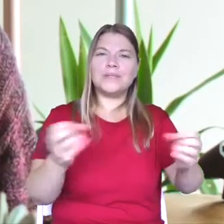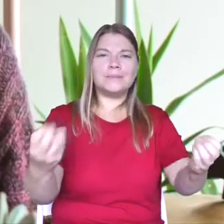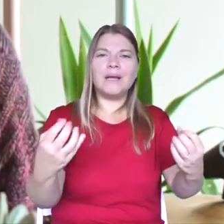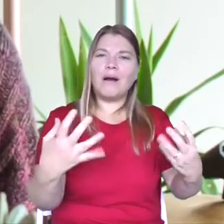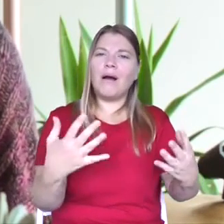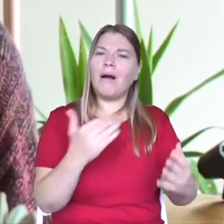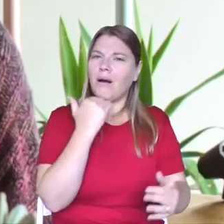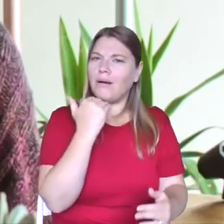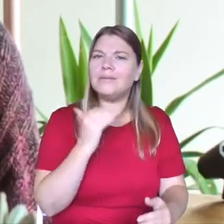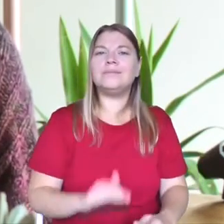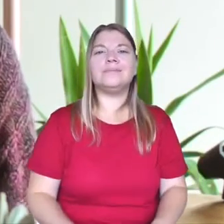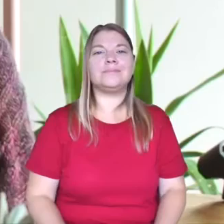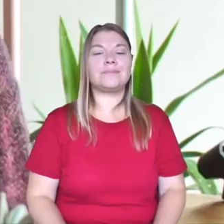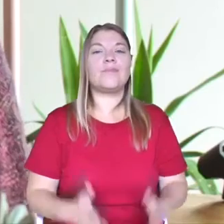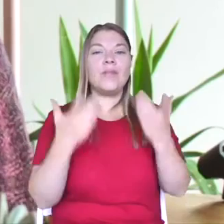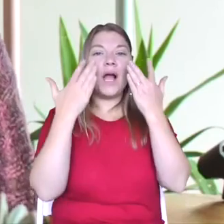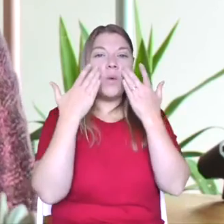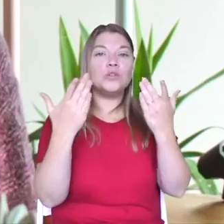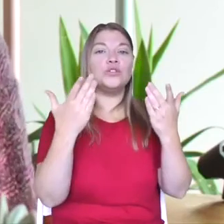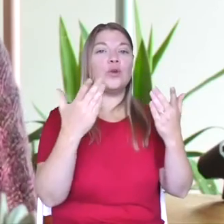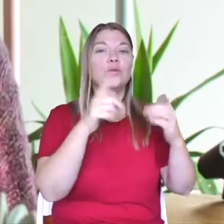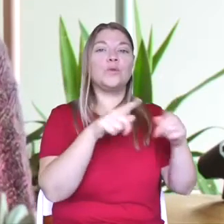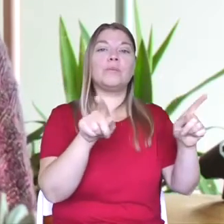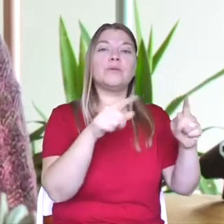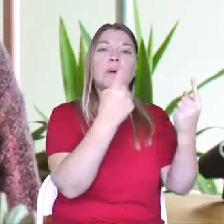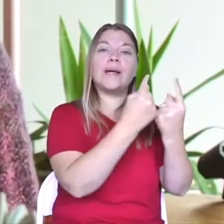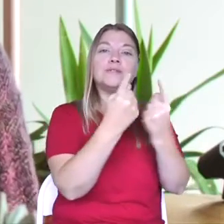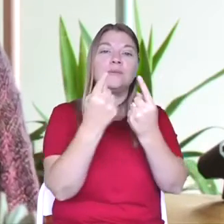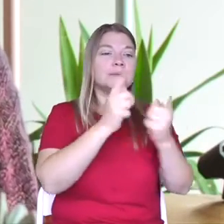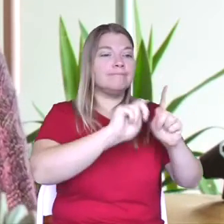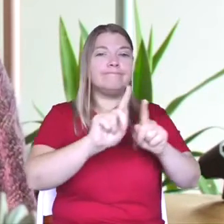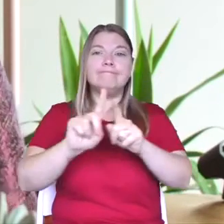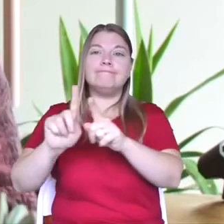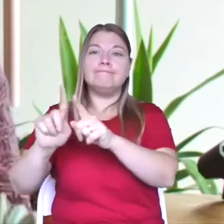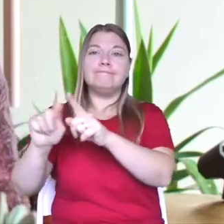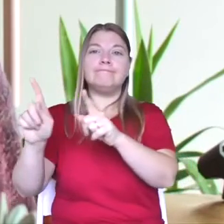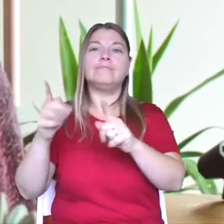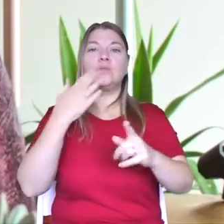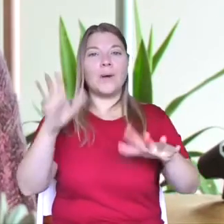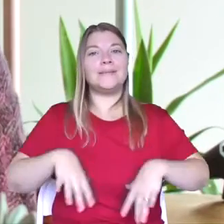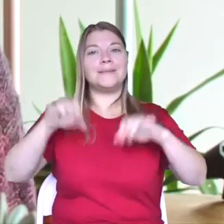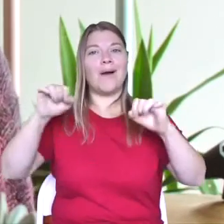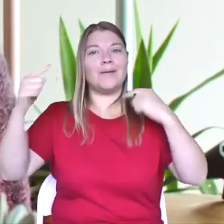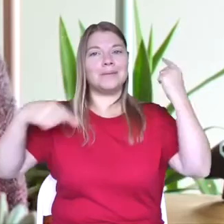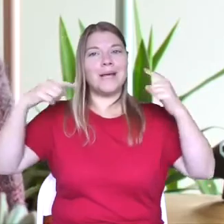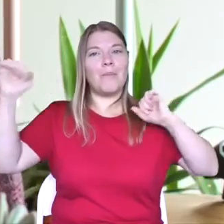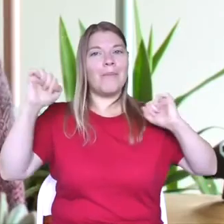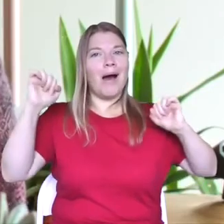I will show the instruments to you now, so that we can be nice and focused when I play them, without me interrupting with my voice.